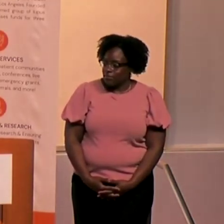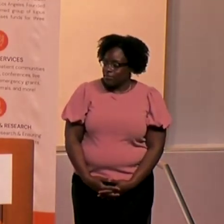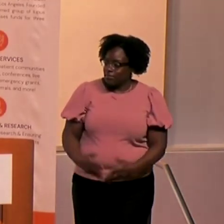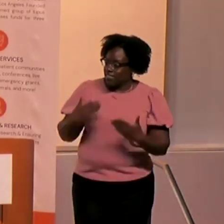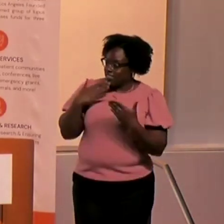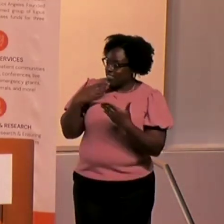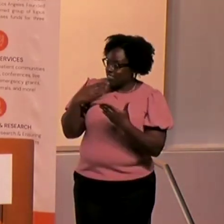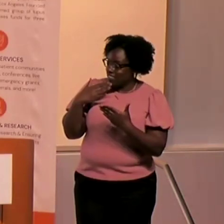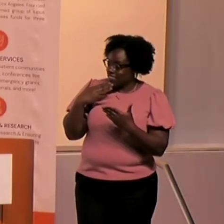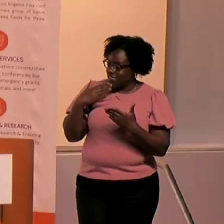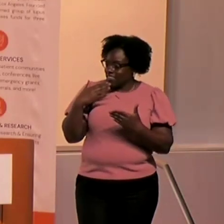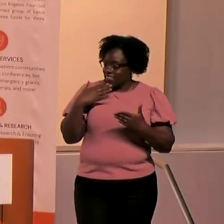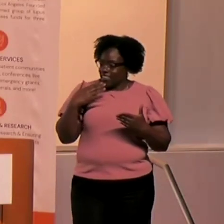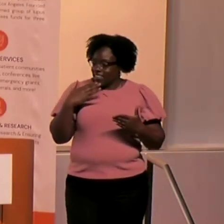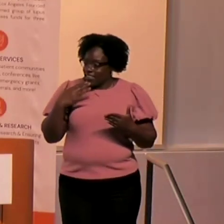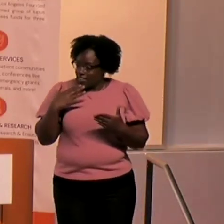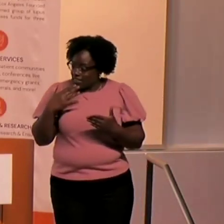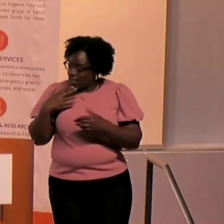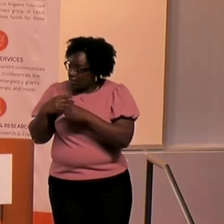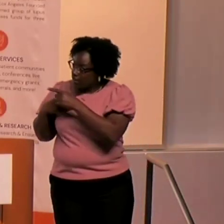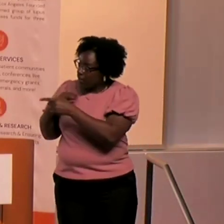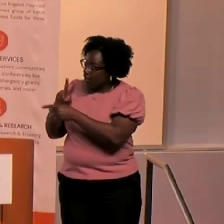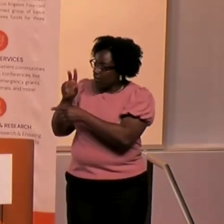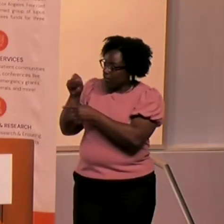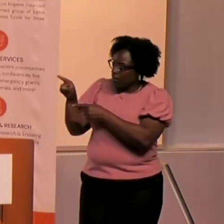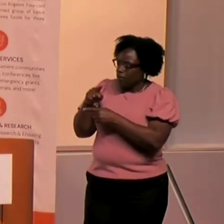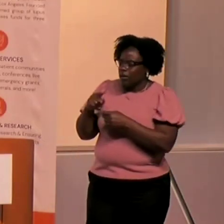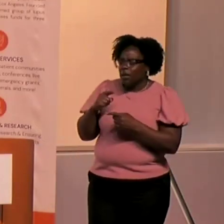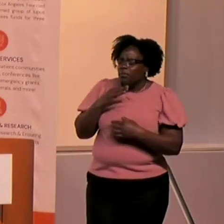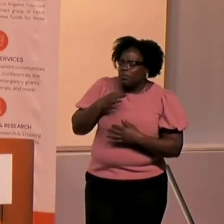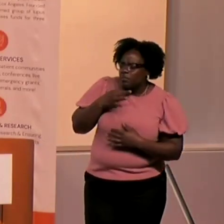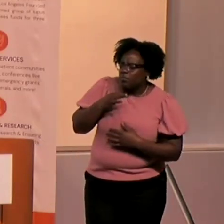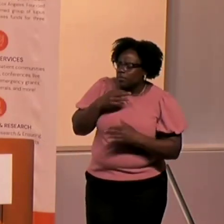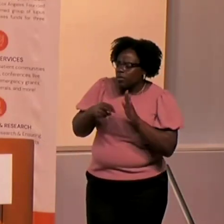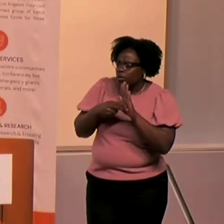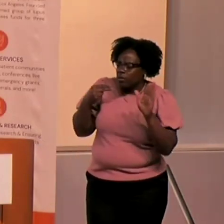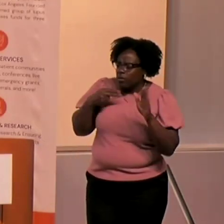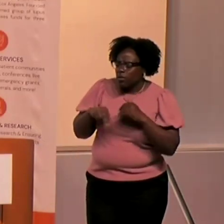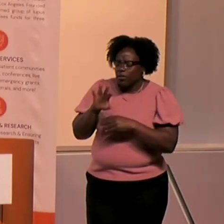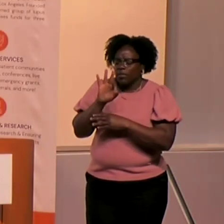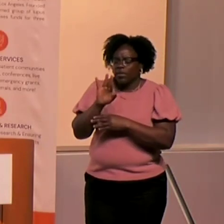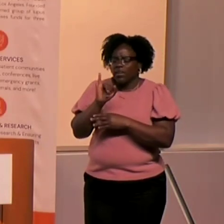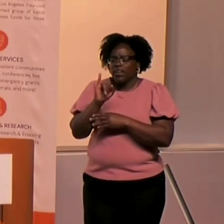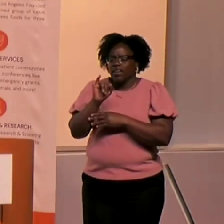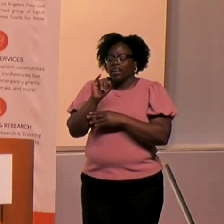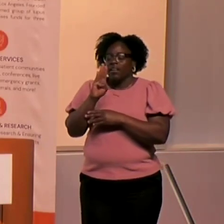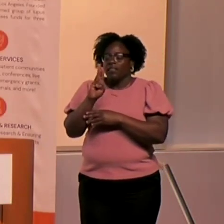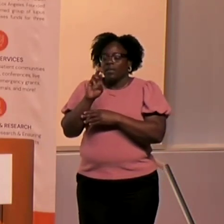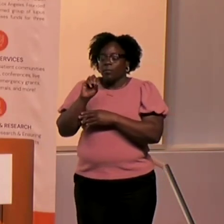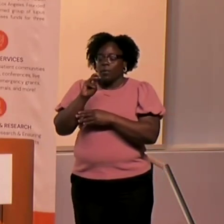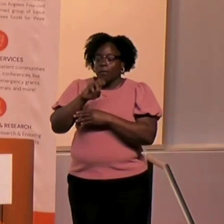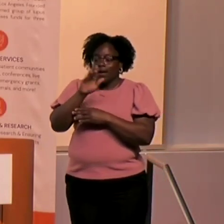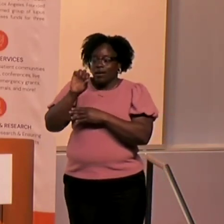Thank you. Vanya, I'm extremely curious. Once you were diagnosed with fibromyalgia, how did you get rid of it and no more